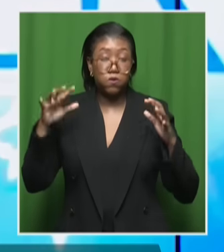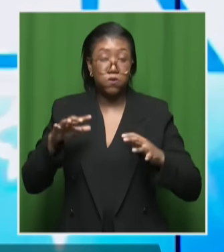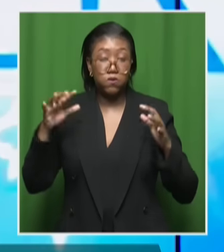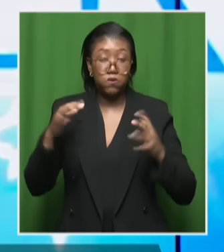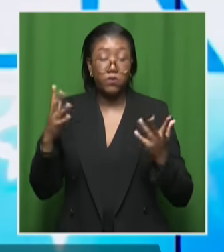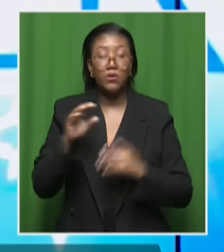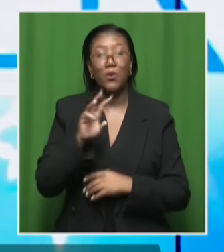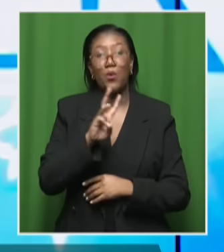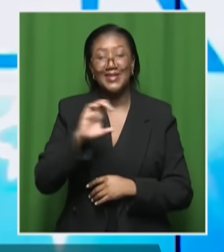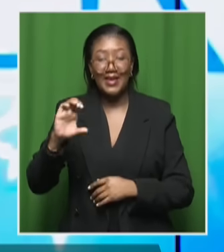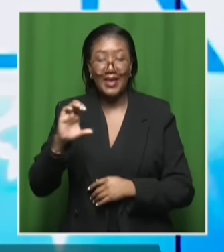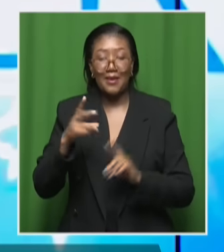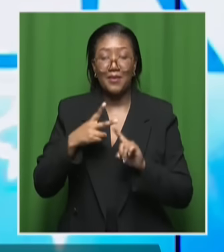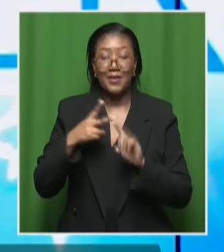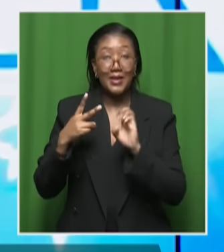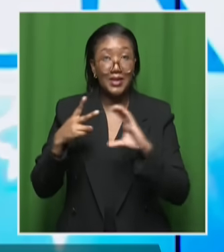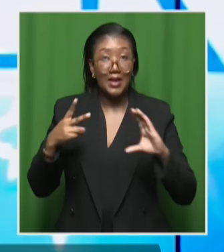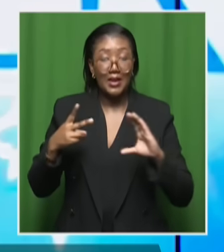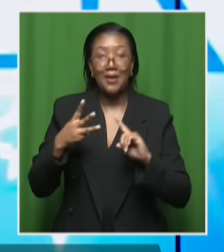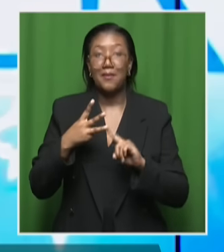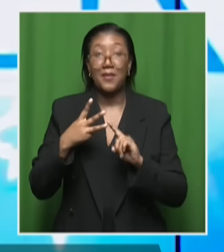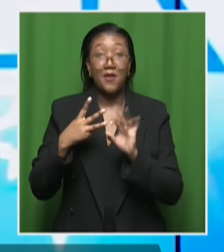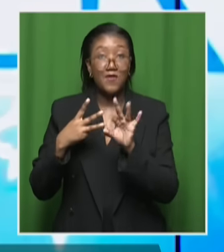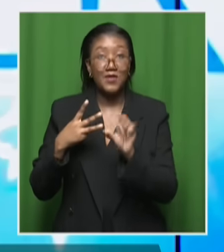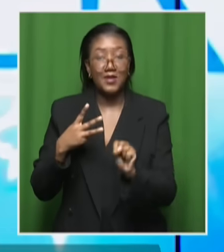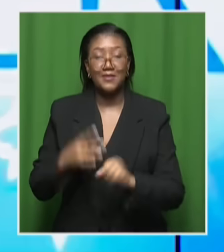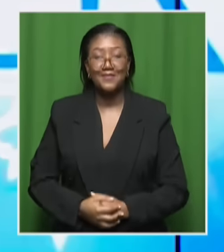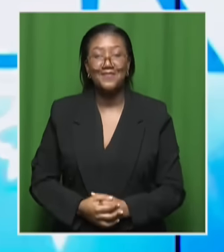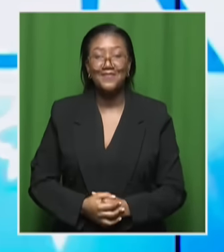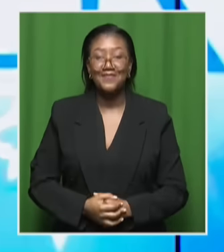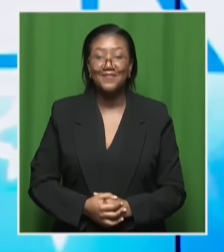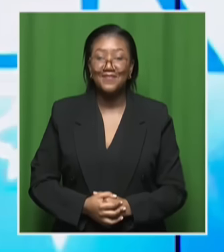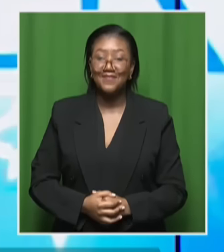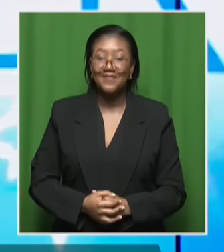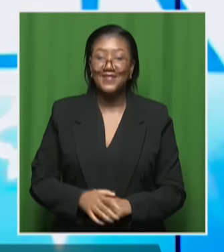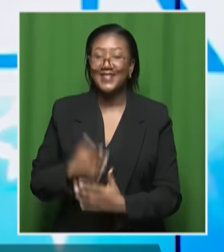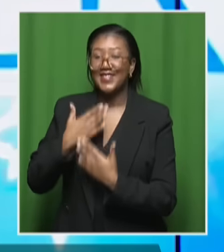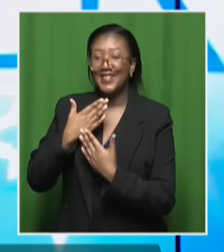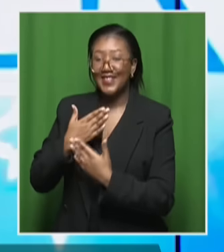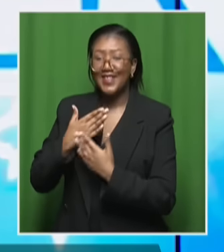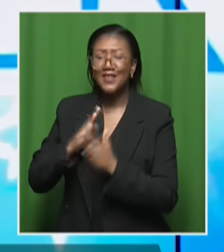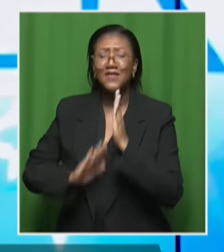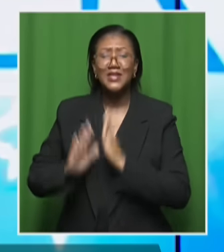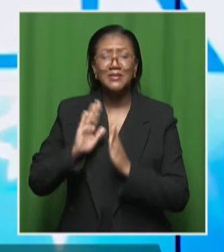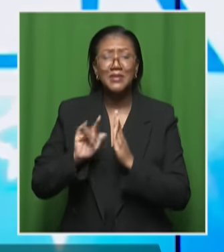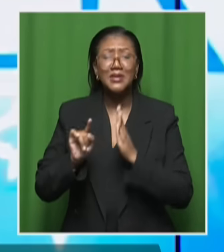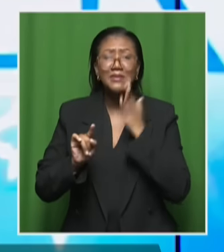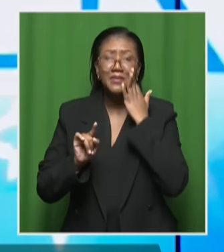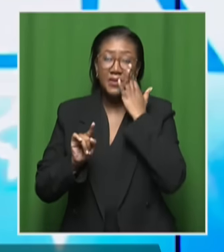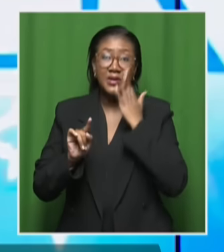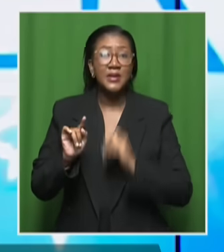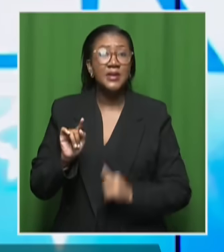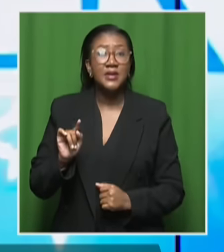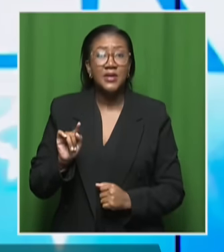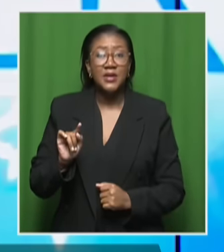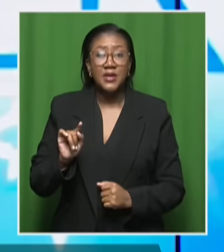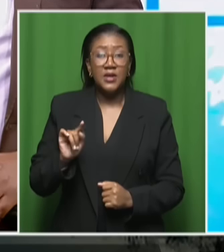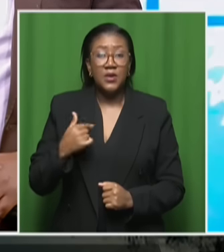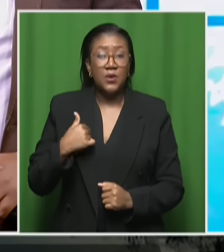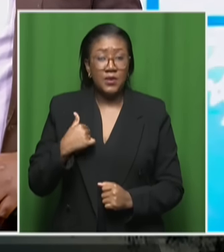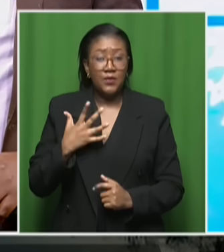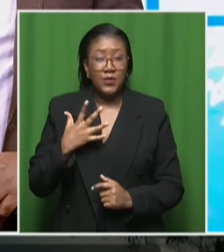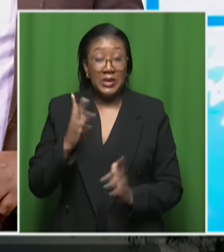Western Cape, Eastern Cape, also touching some parts of Free State. All right, Azwi, thank you for explaining that, because, I mean, we've seen and